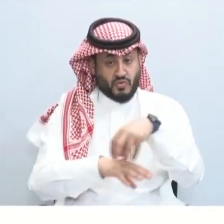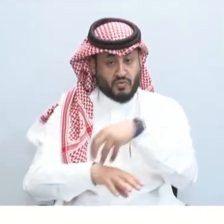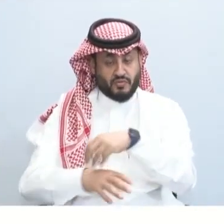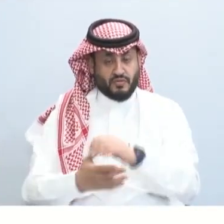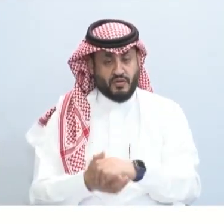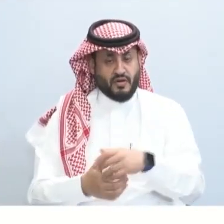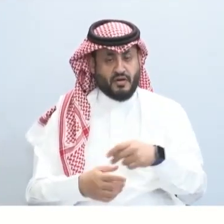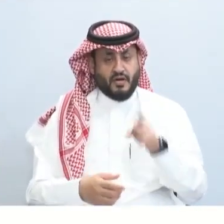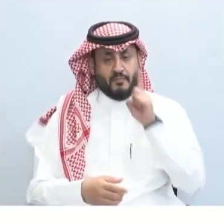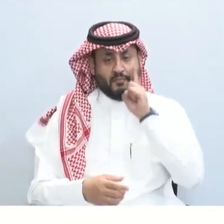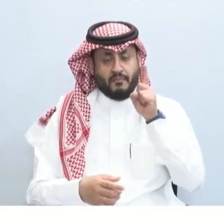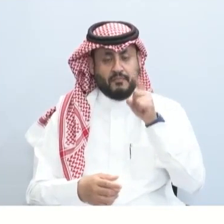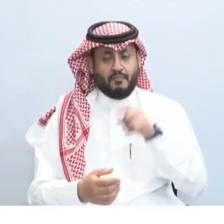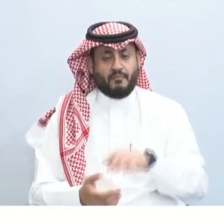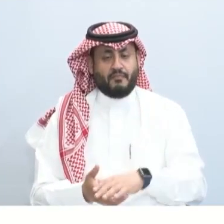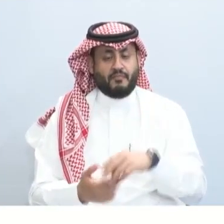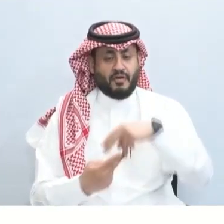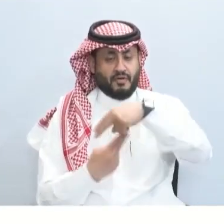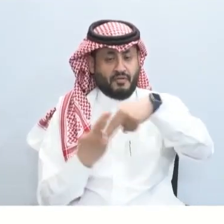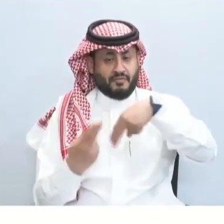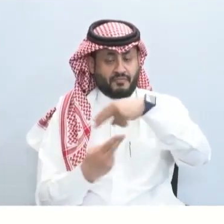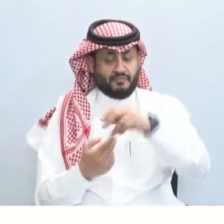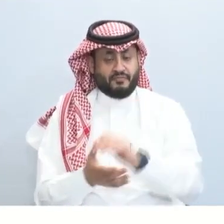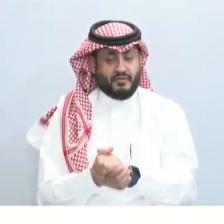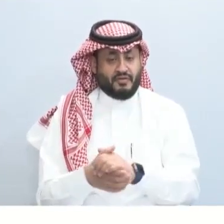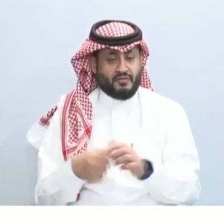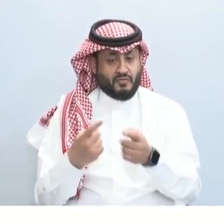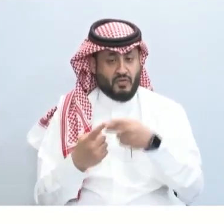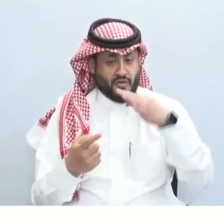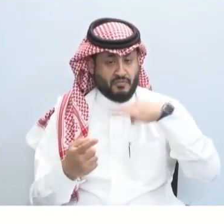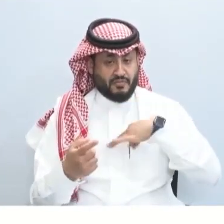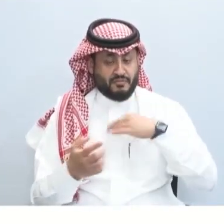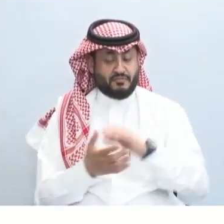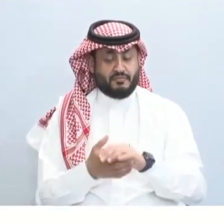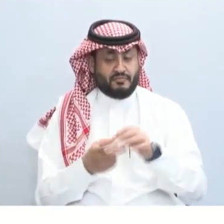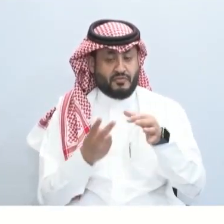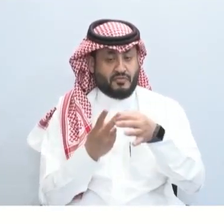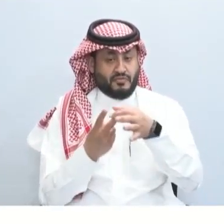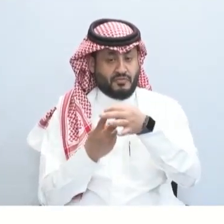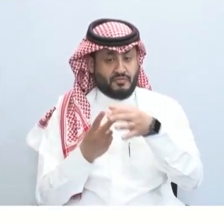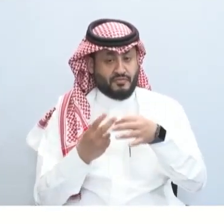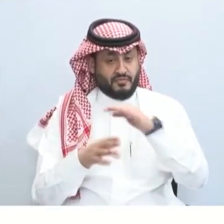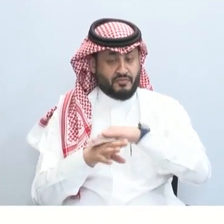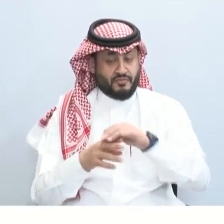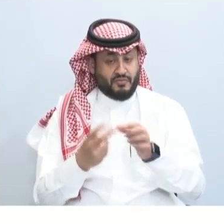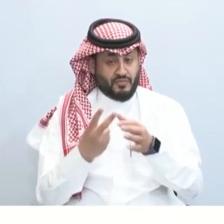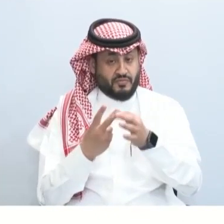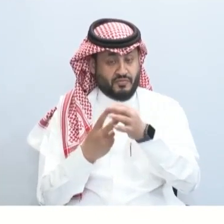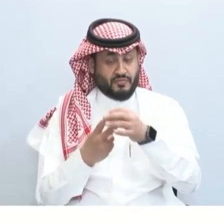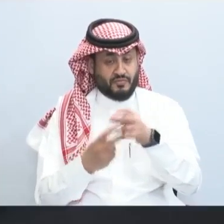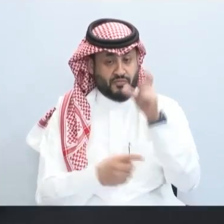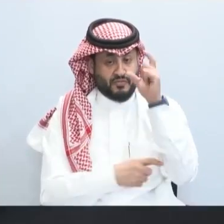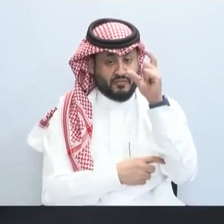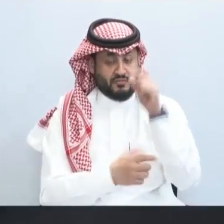mosques stand. And one of the blessings of this land is that it has the two